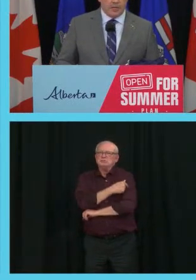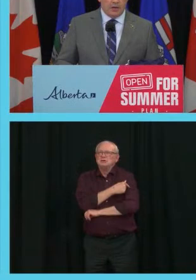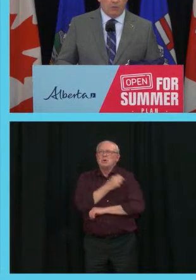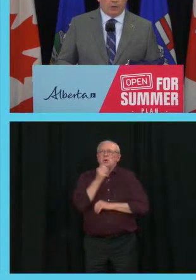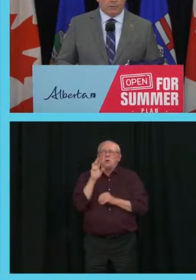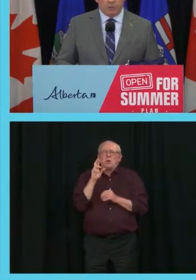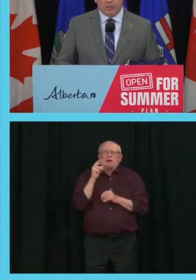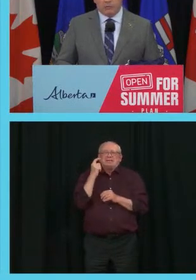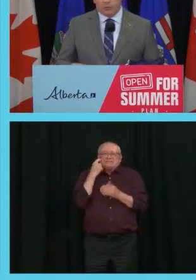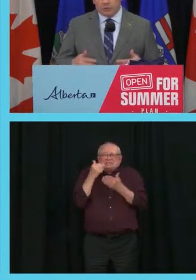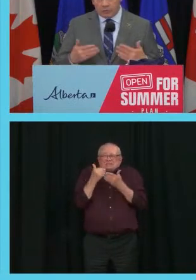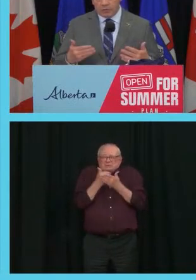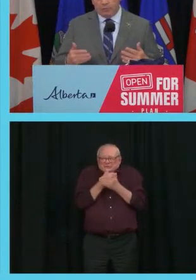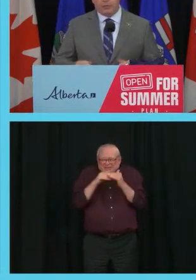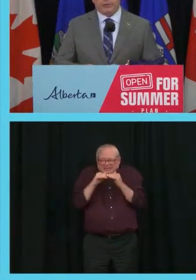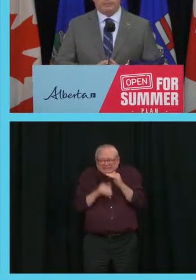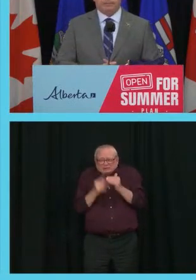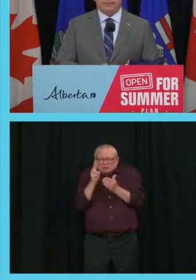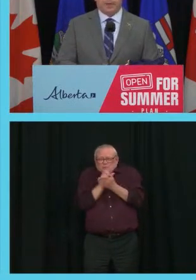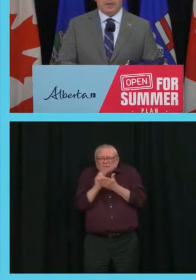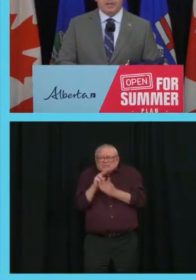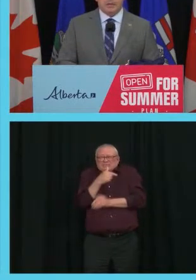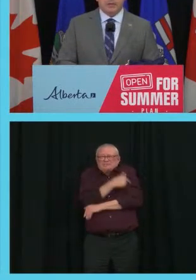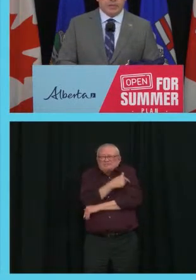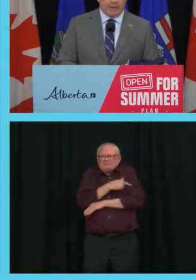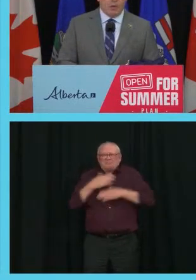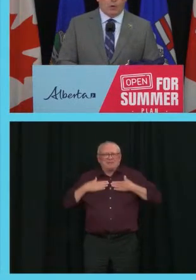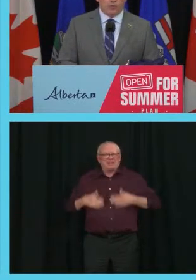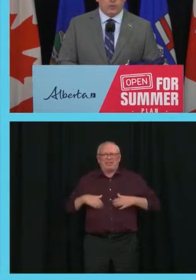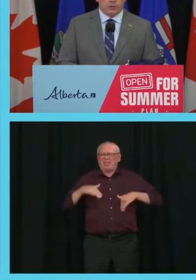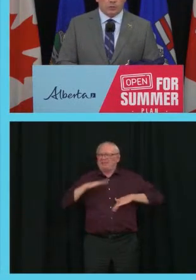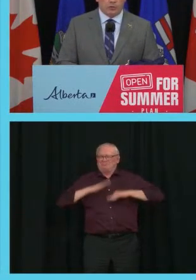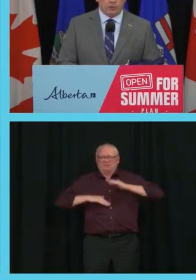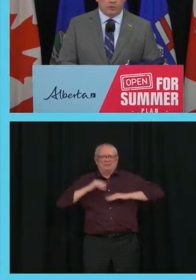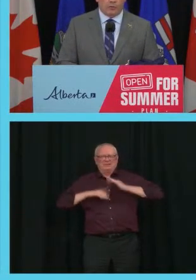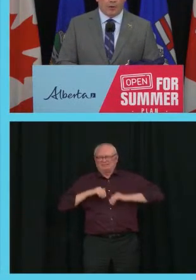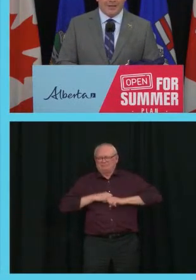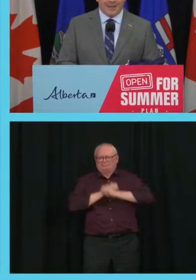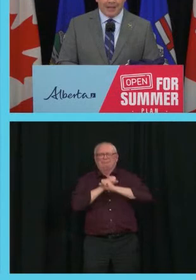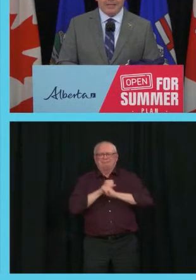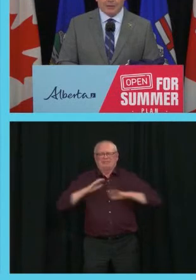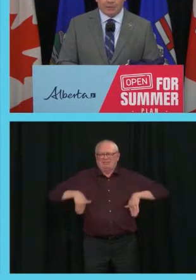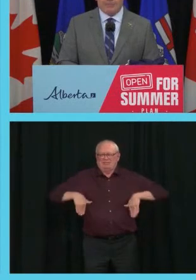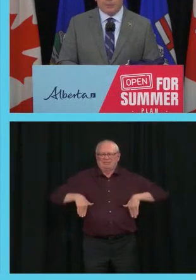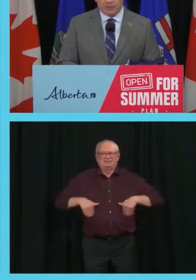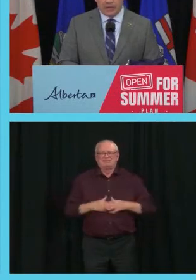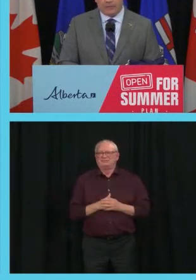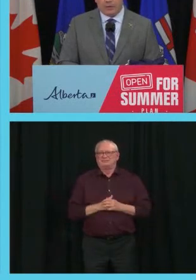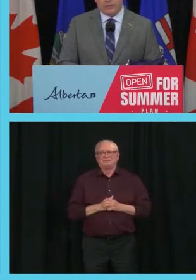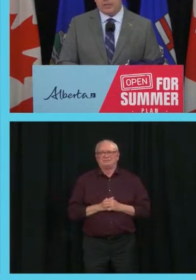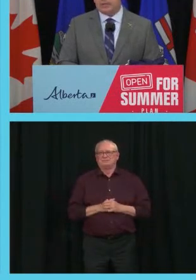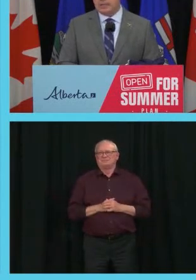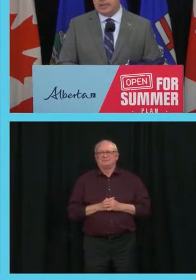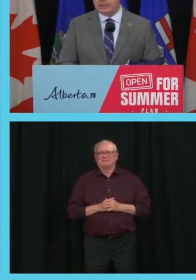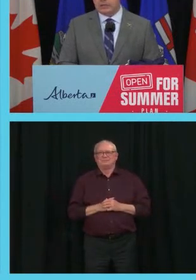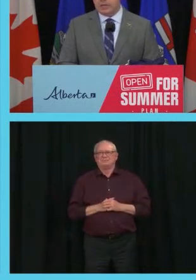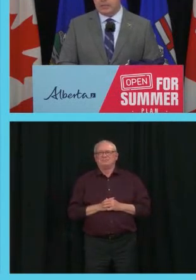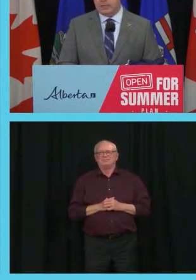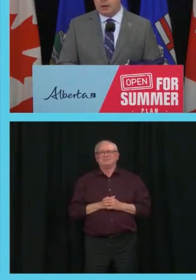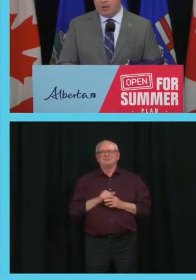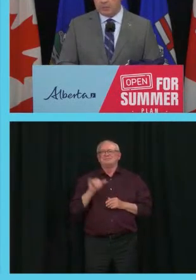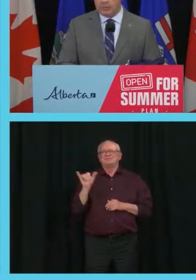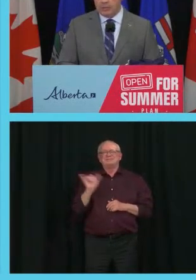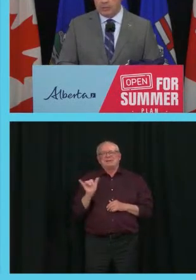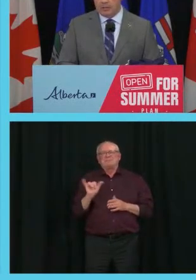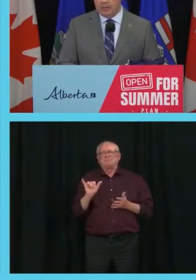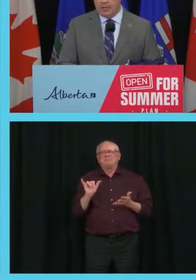dose, while their immunity was still building. The same holds true for 93% of COVID-19 cases that